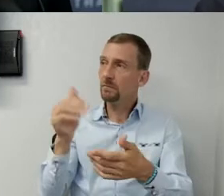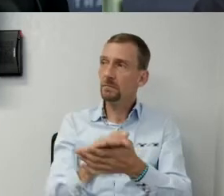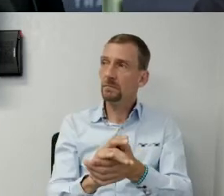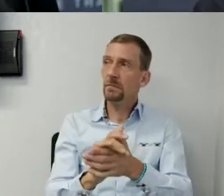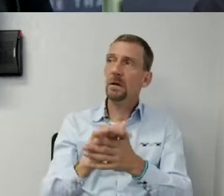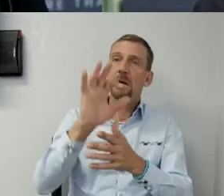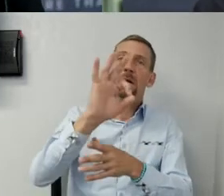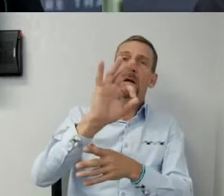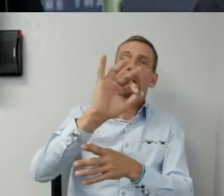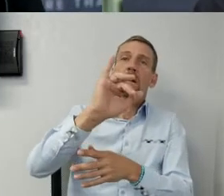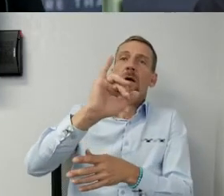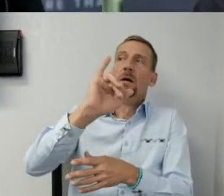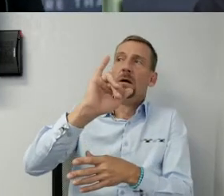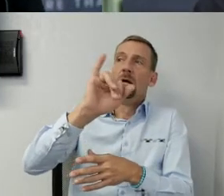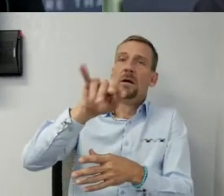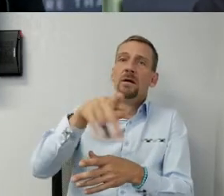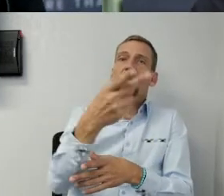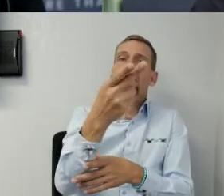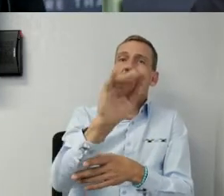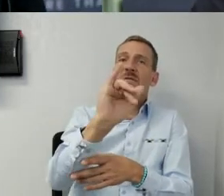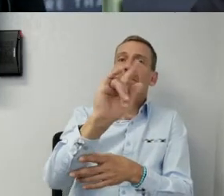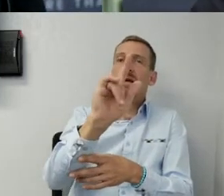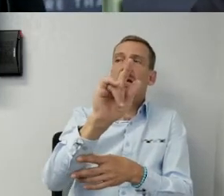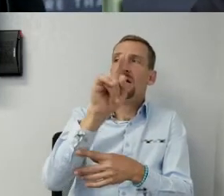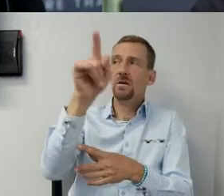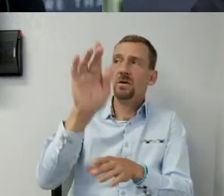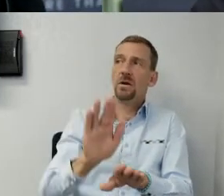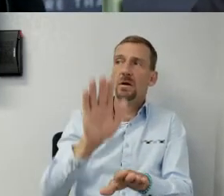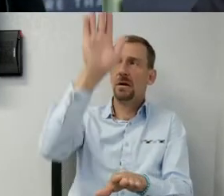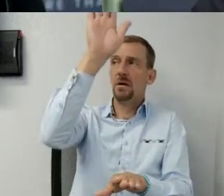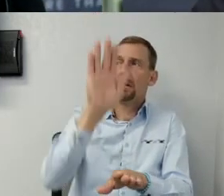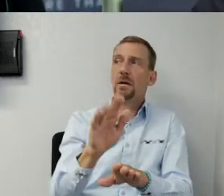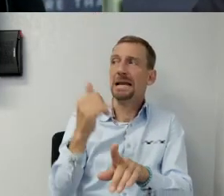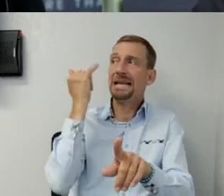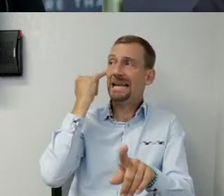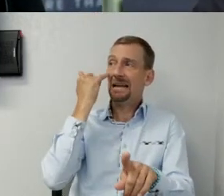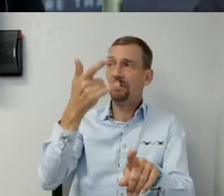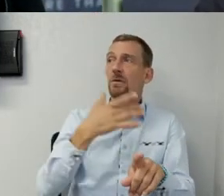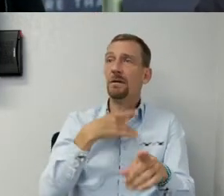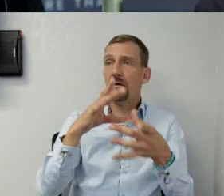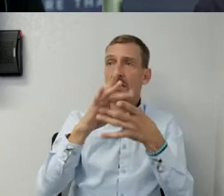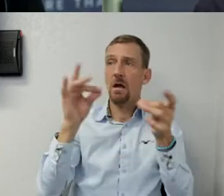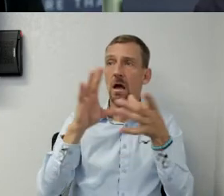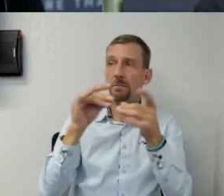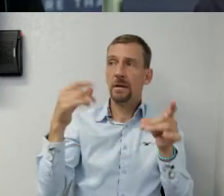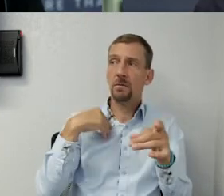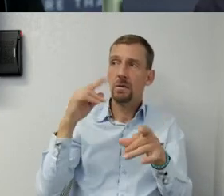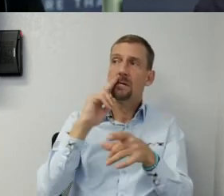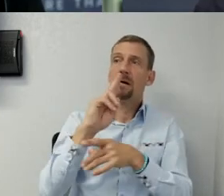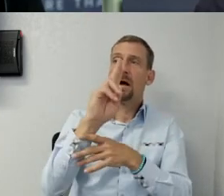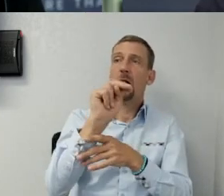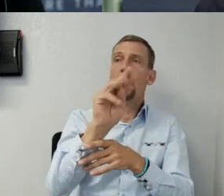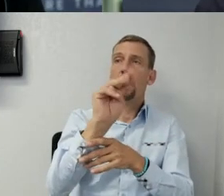Phil Bordette, you have your hand raised, so we're going to unmute you if you have a comment.